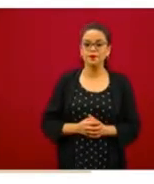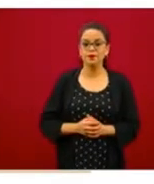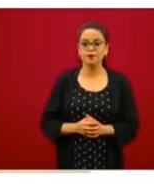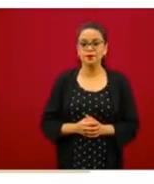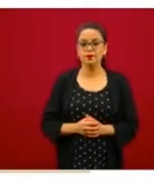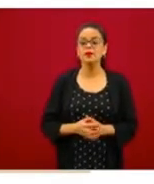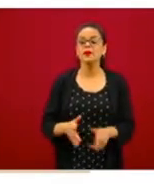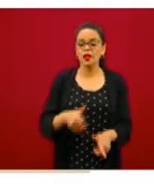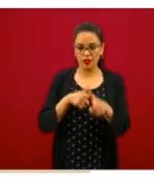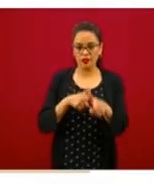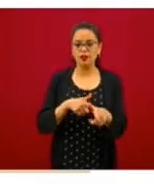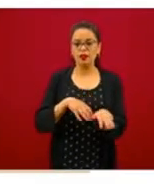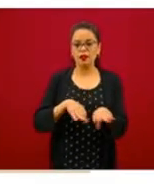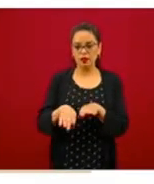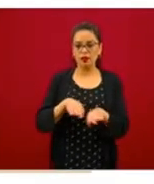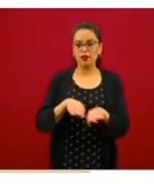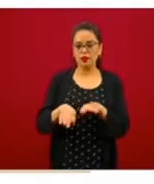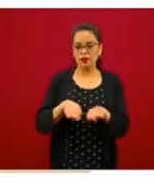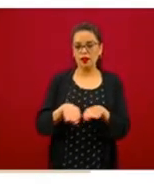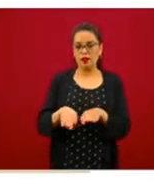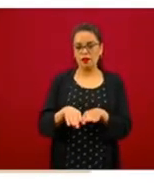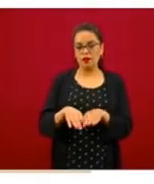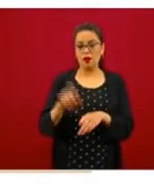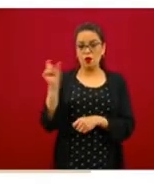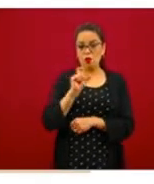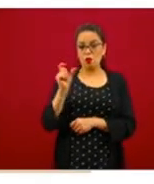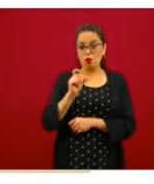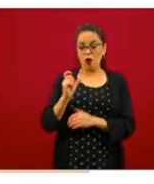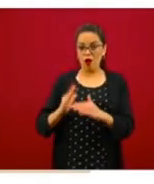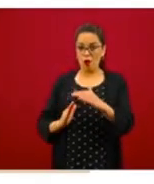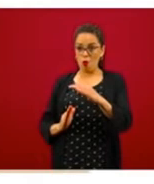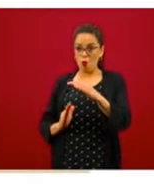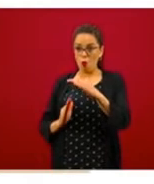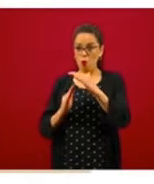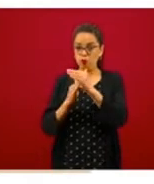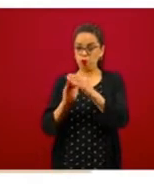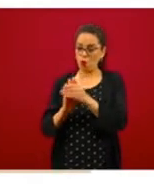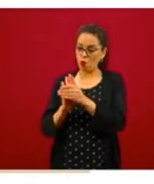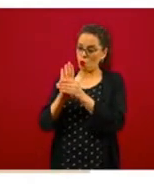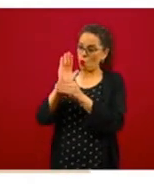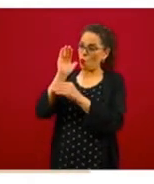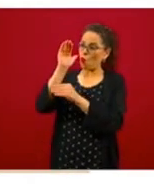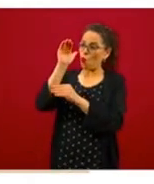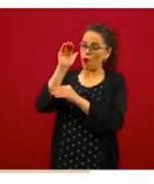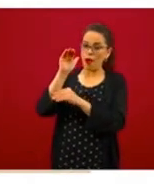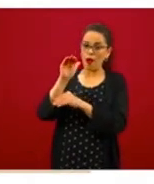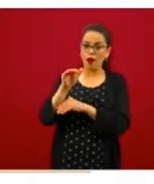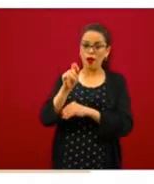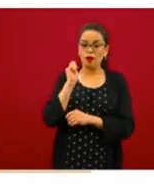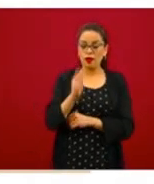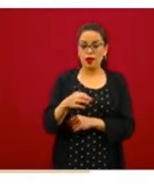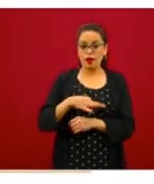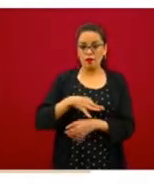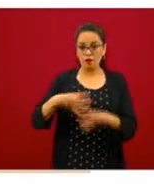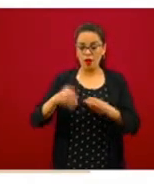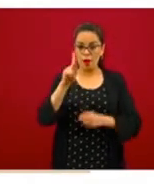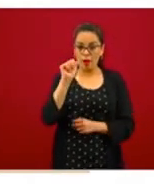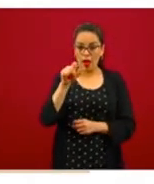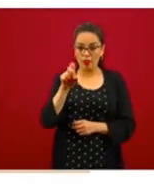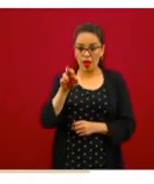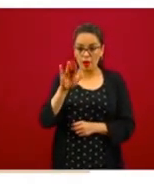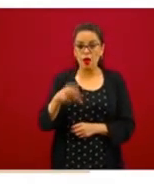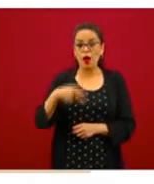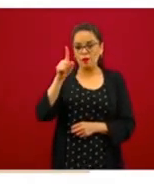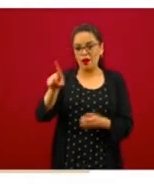están economic trabajando activities durante los that picos are más altos working de la all pandemia, throughout the porque son highest peak esenciales. of the Ahora lo que pandemics because queremos they es are simplemente essential que se now.